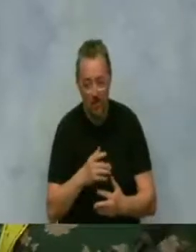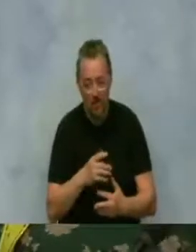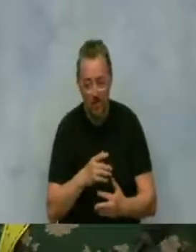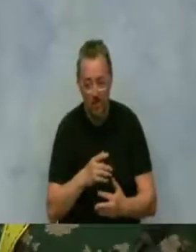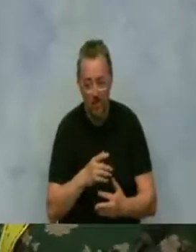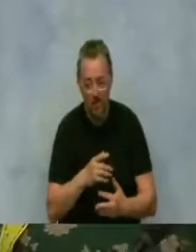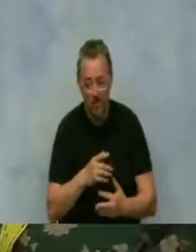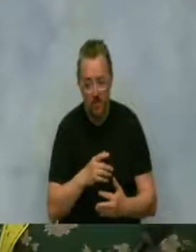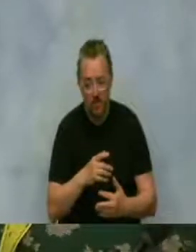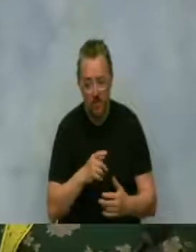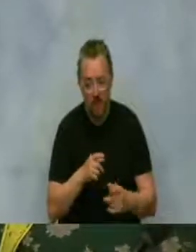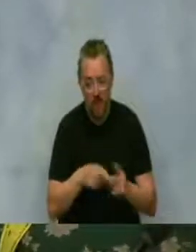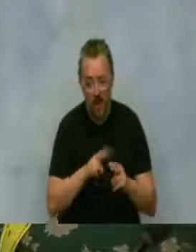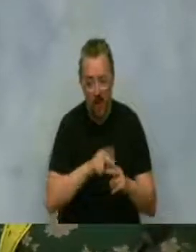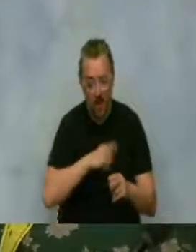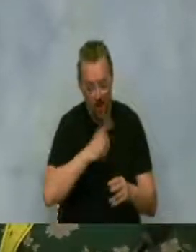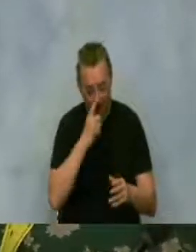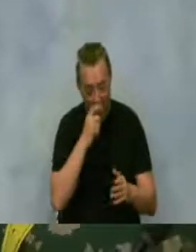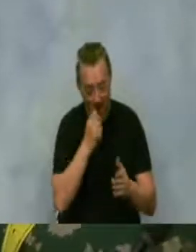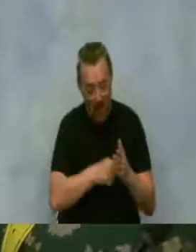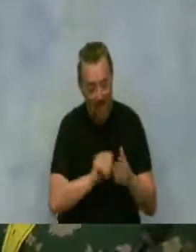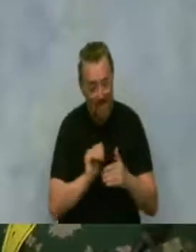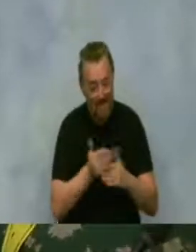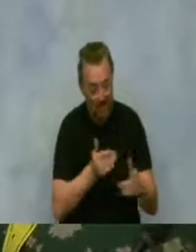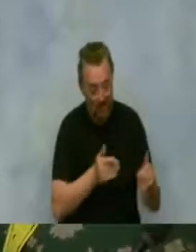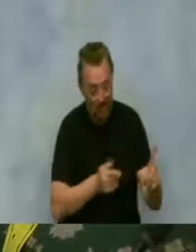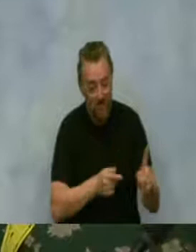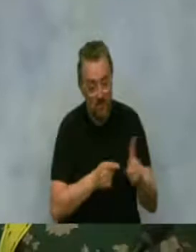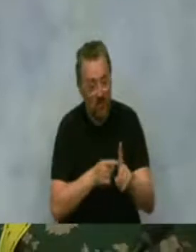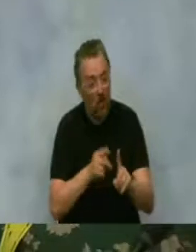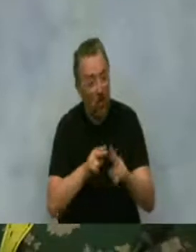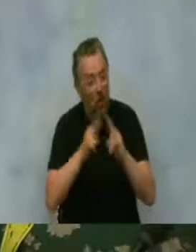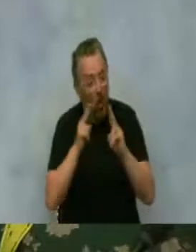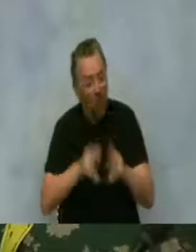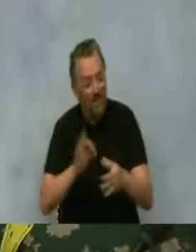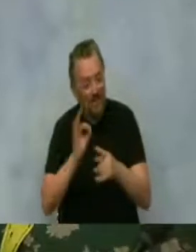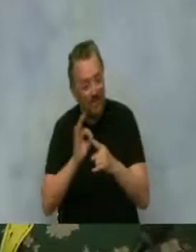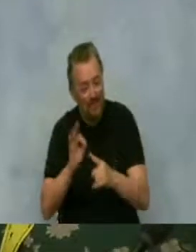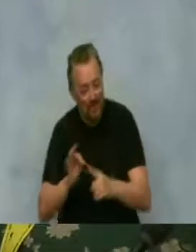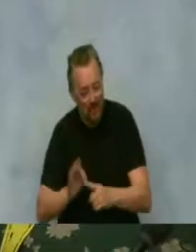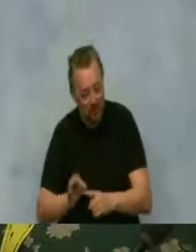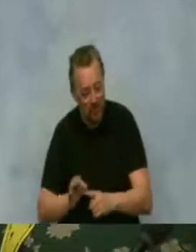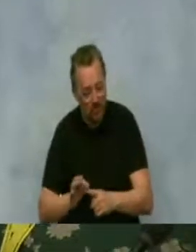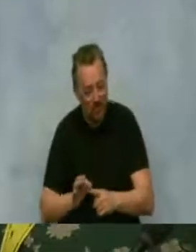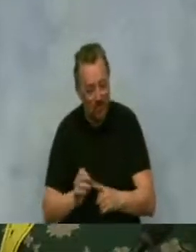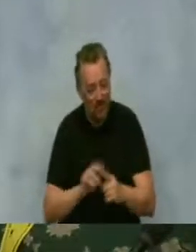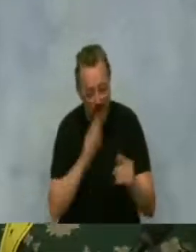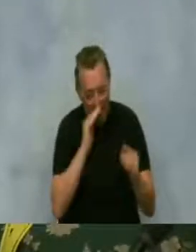effectively buying in services for homeless presentations, but also for the general list.